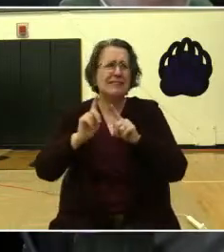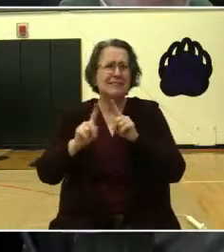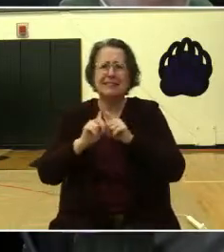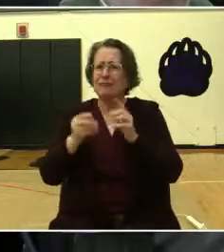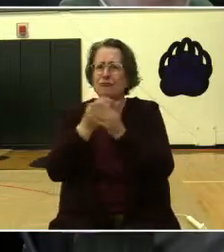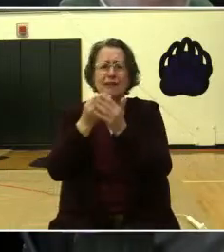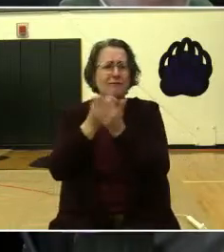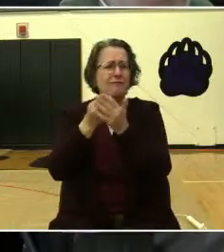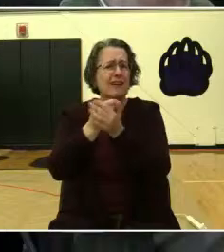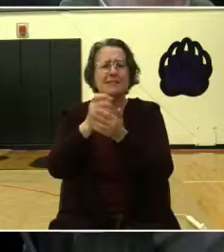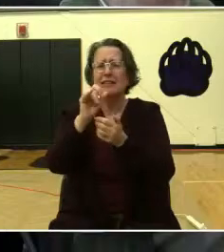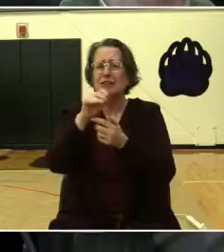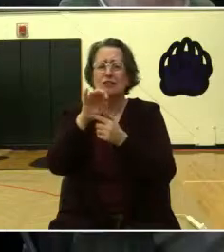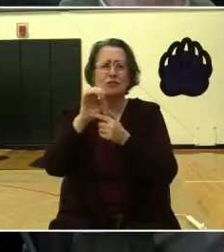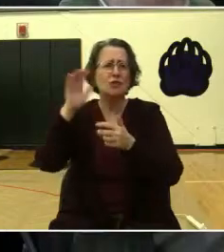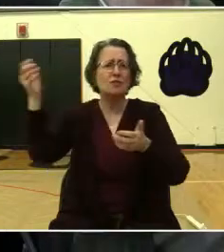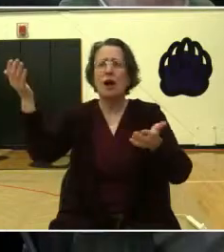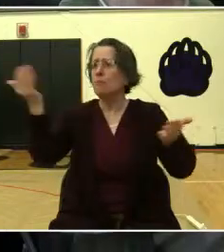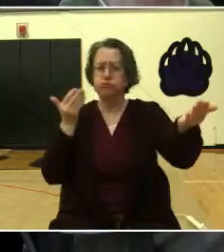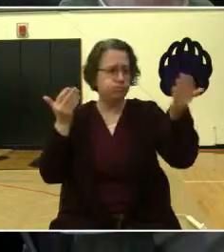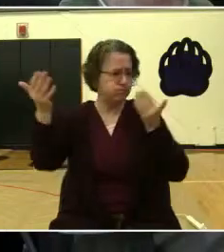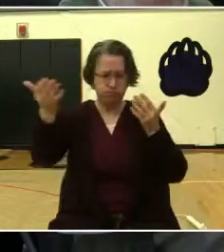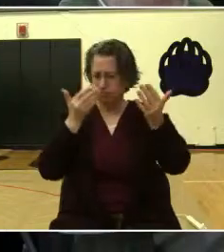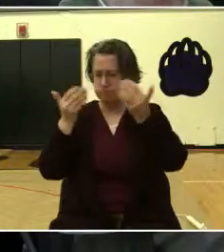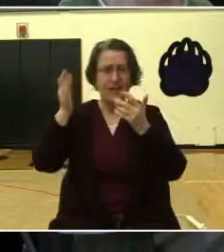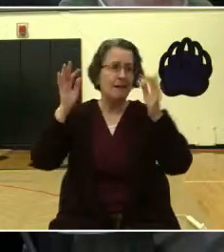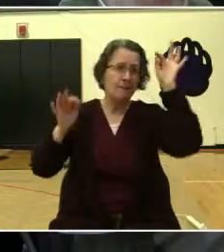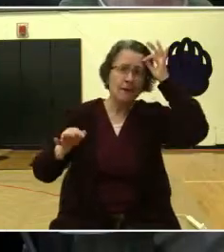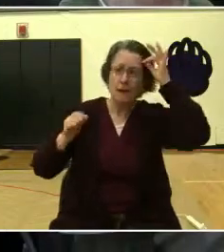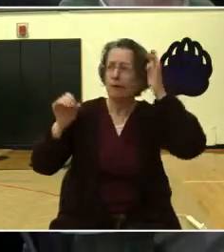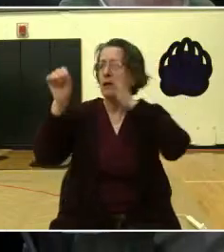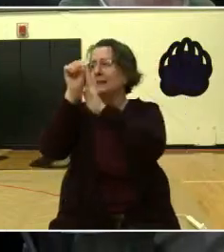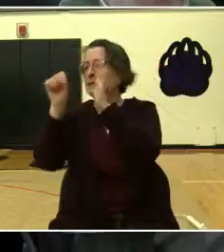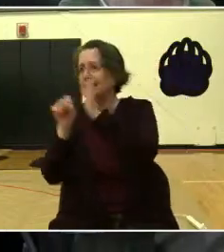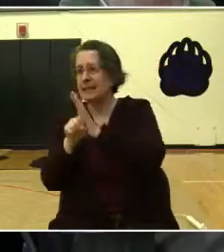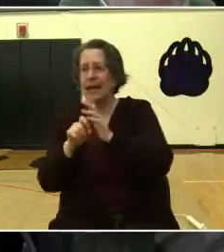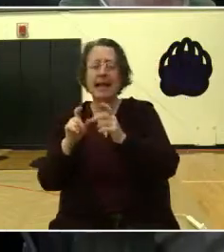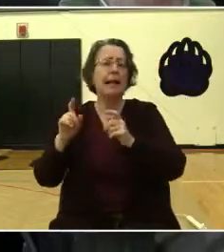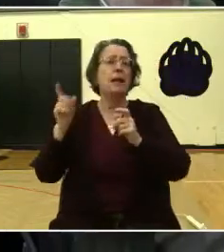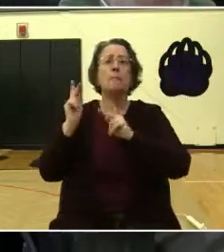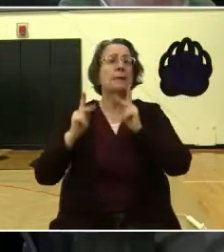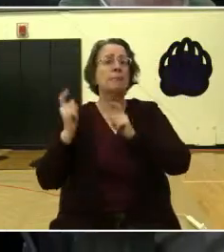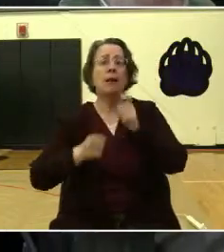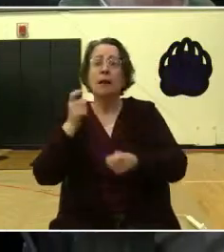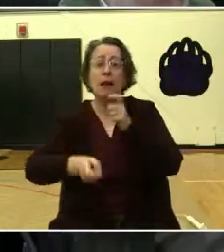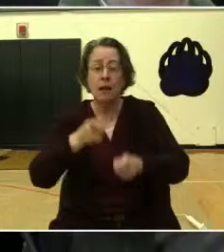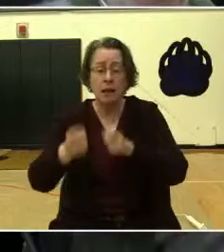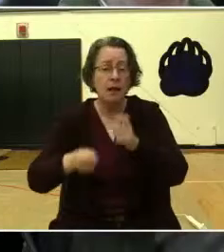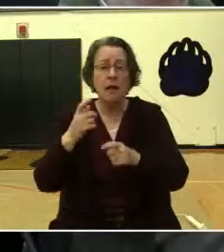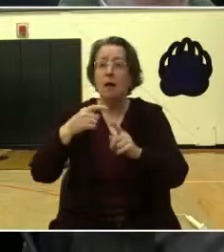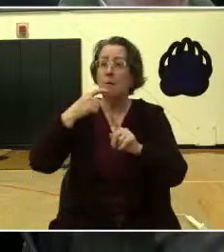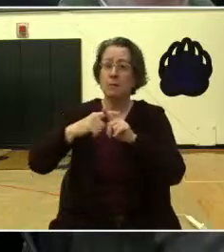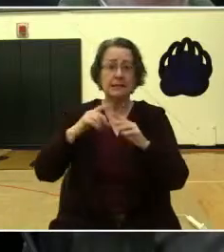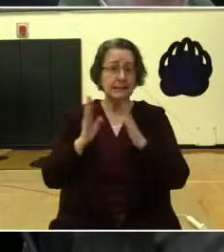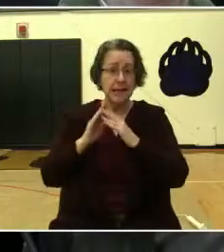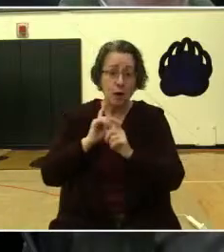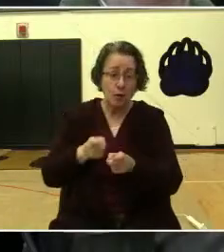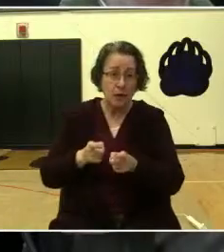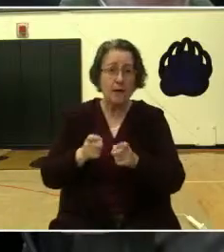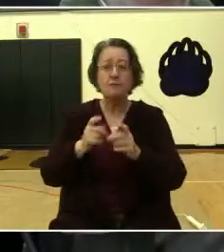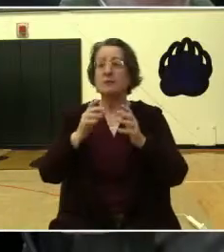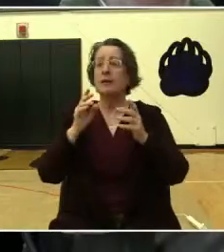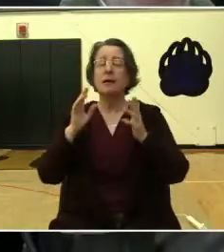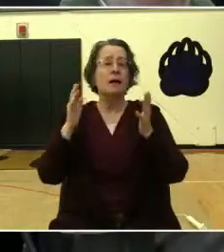include federal and state grants donations fundraising and money from our town so I would like to just end by